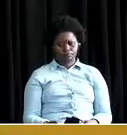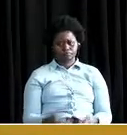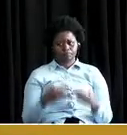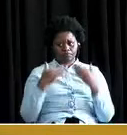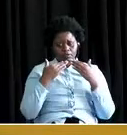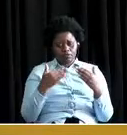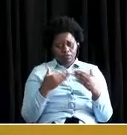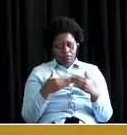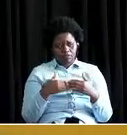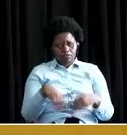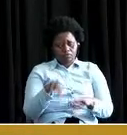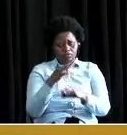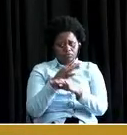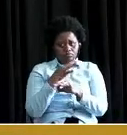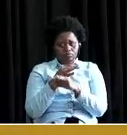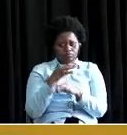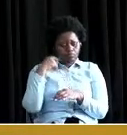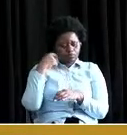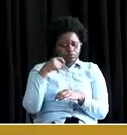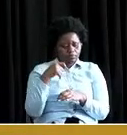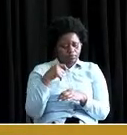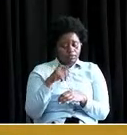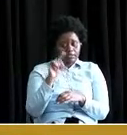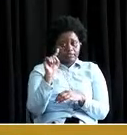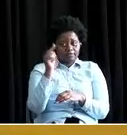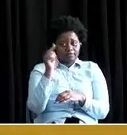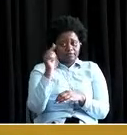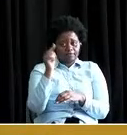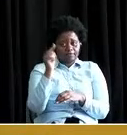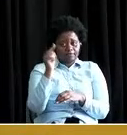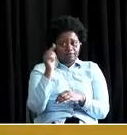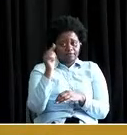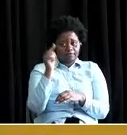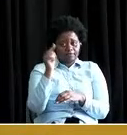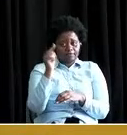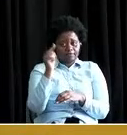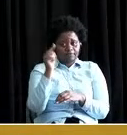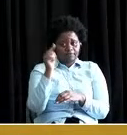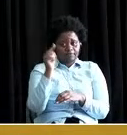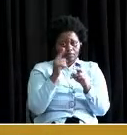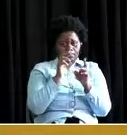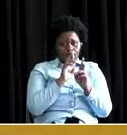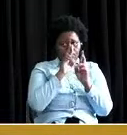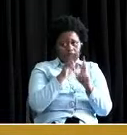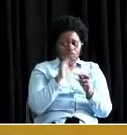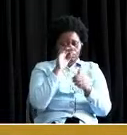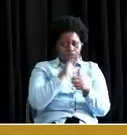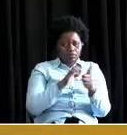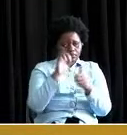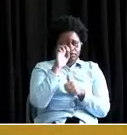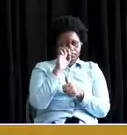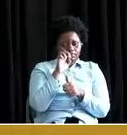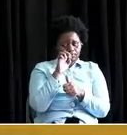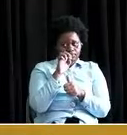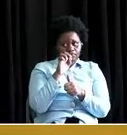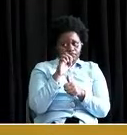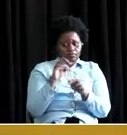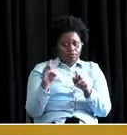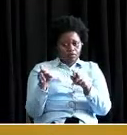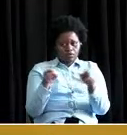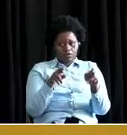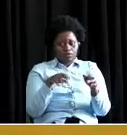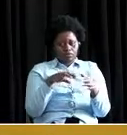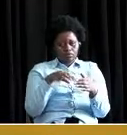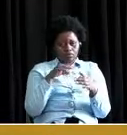Thank you very much, Babu Speaker. The first item on the first report of the Executive is the Audit